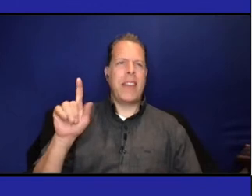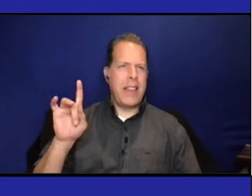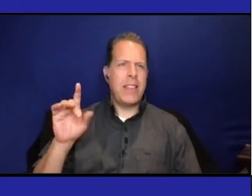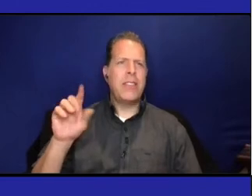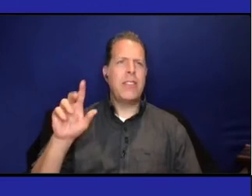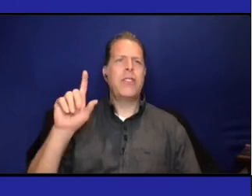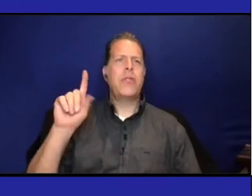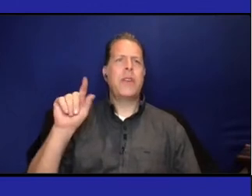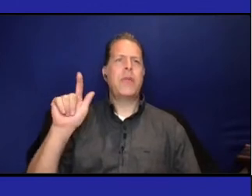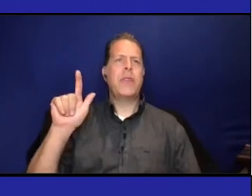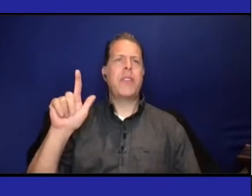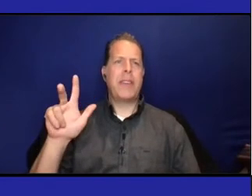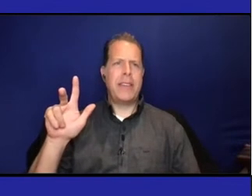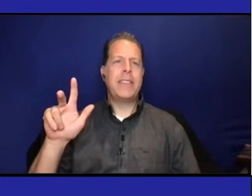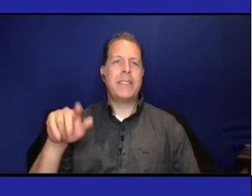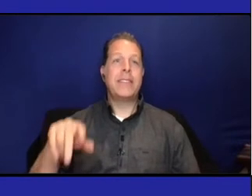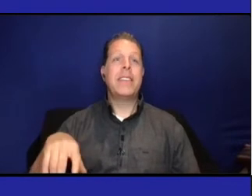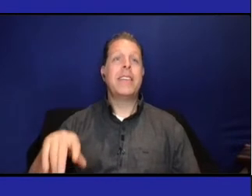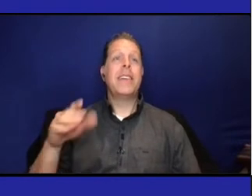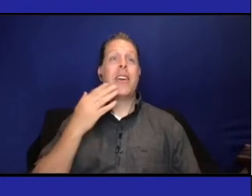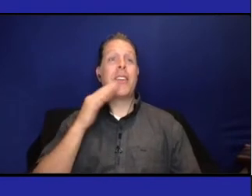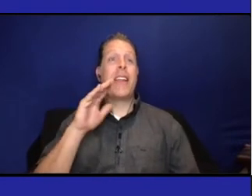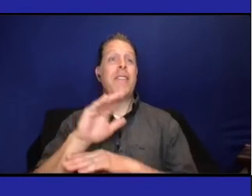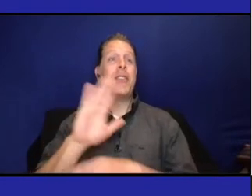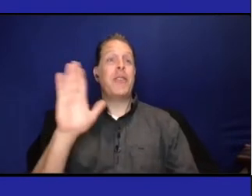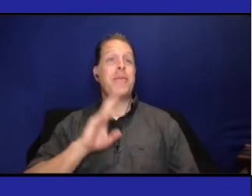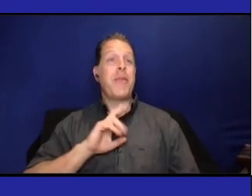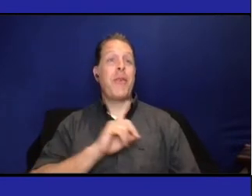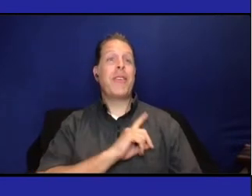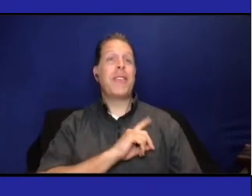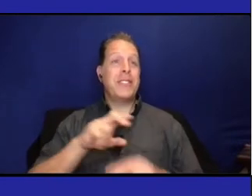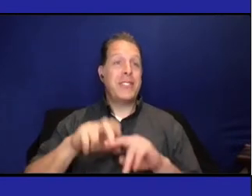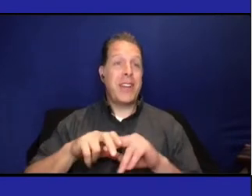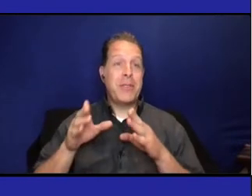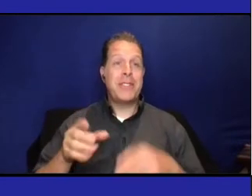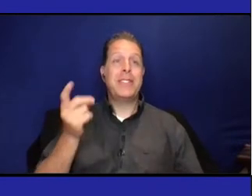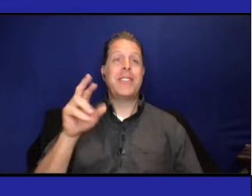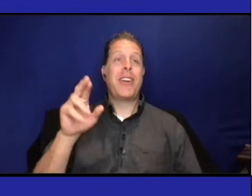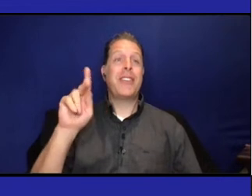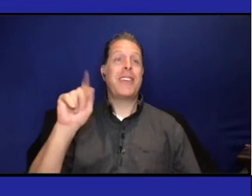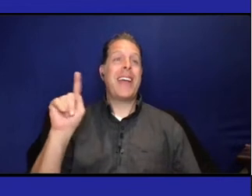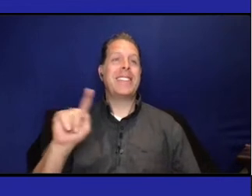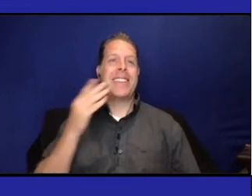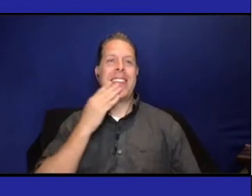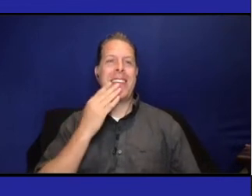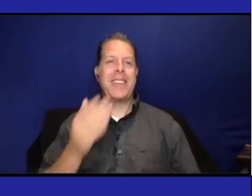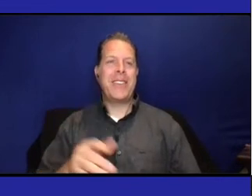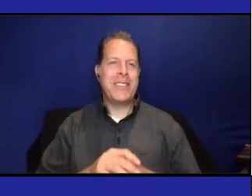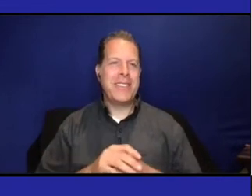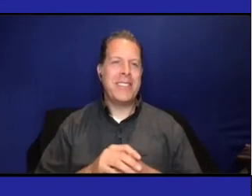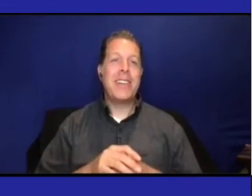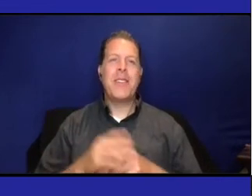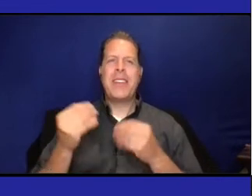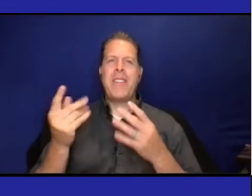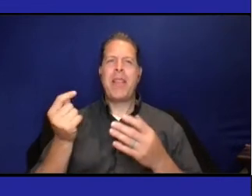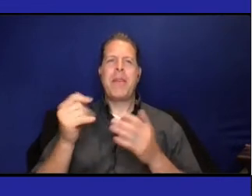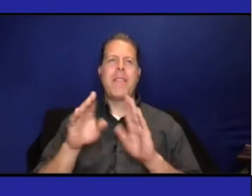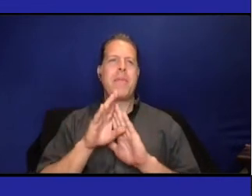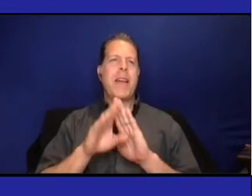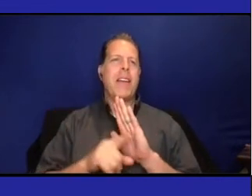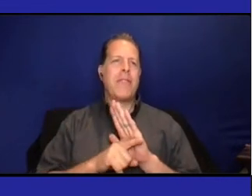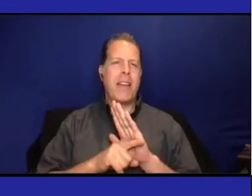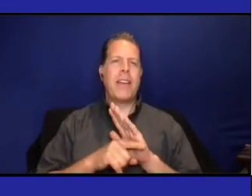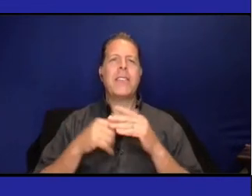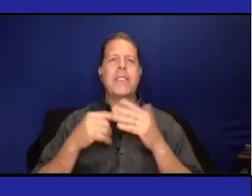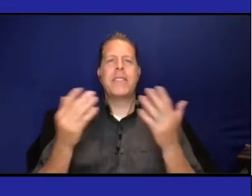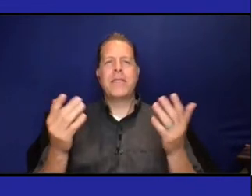2023. Good afternoon, Board Chair. Dr. Katz, thank you. Let me just give you a little bit of background. And first and foremost,